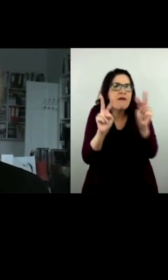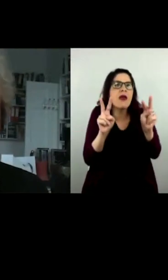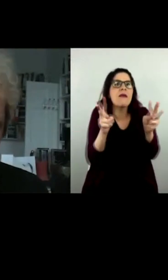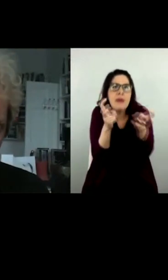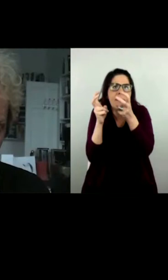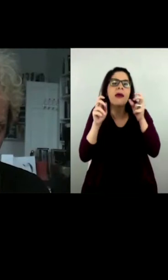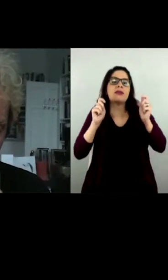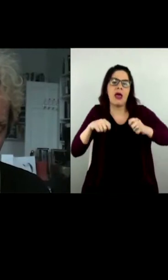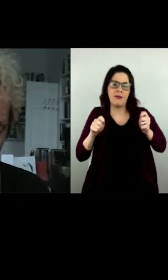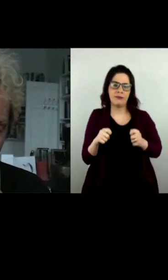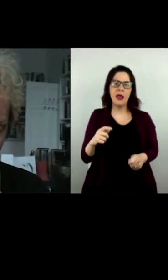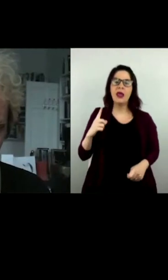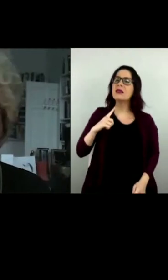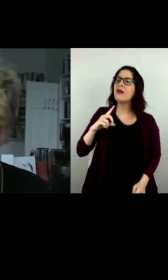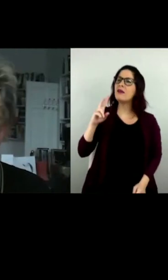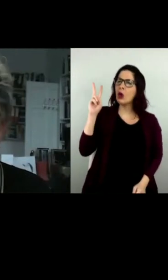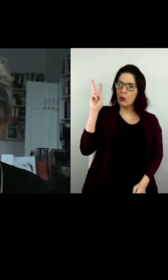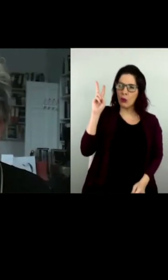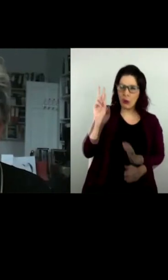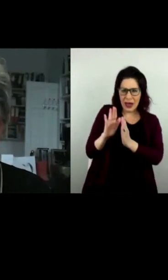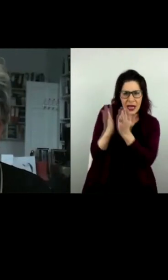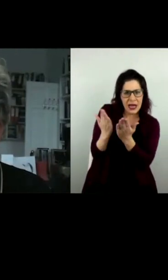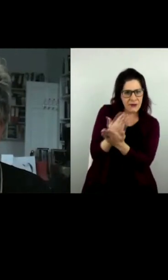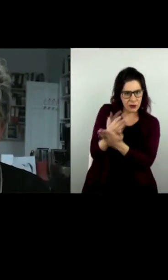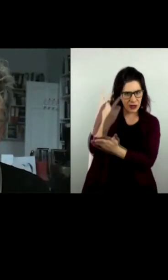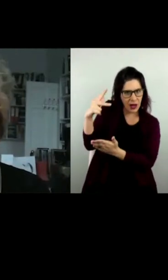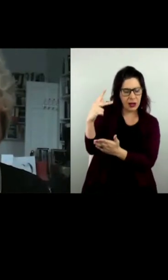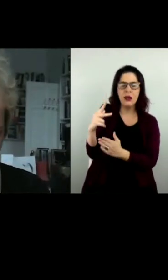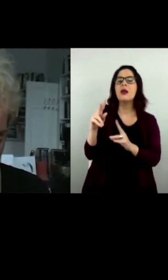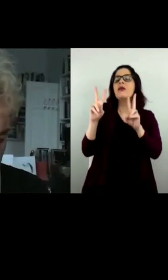a history of look.